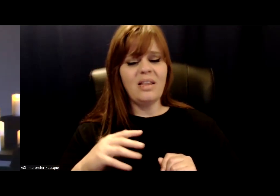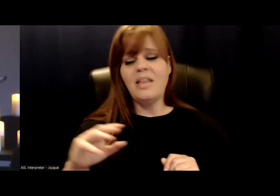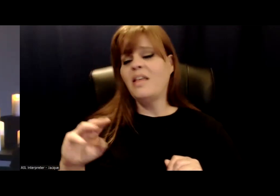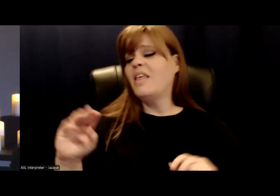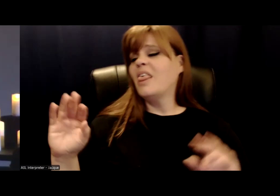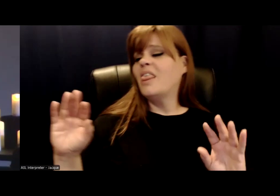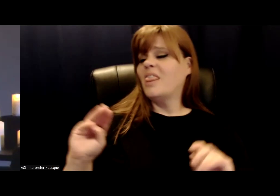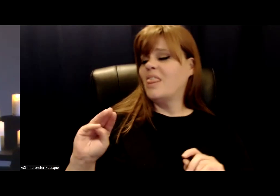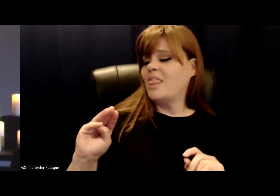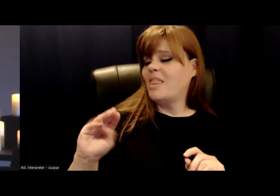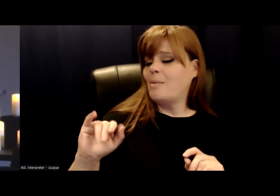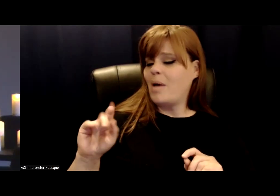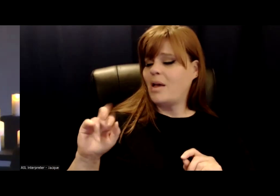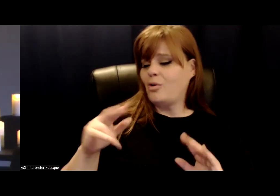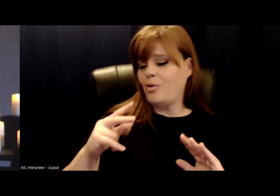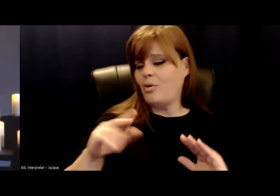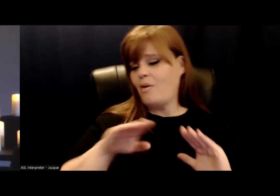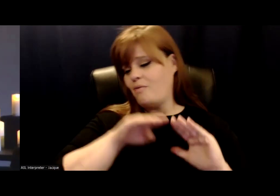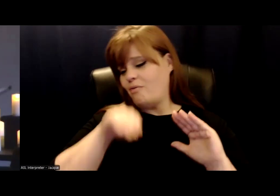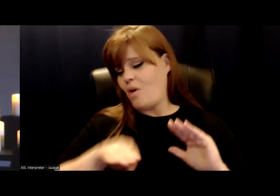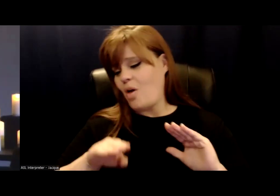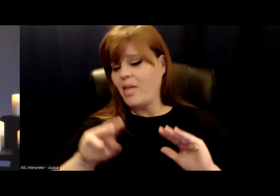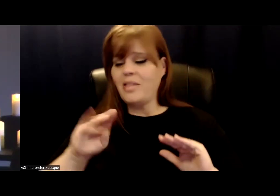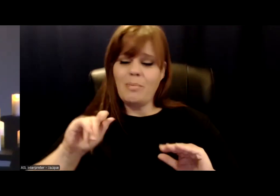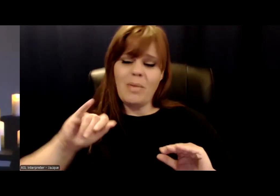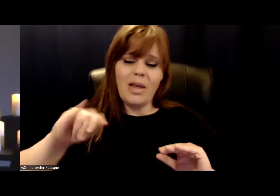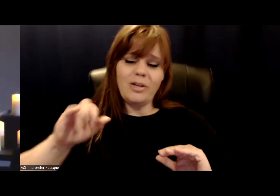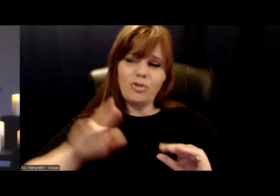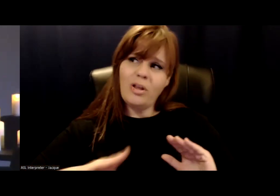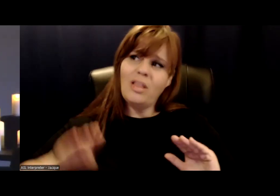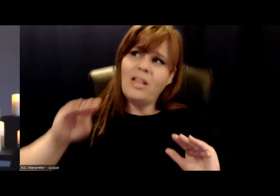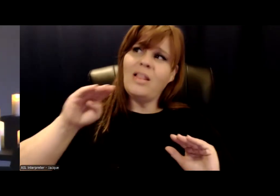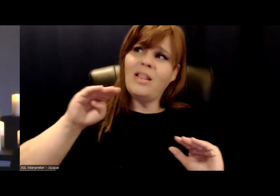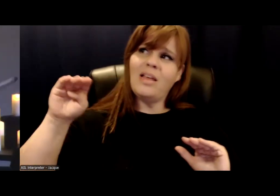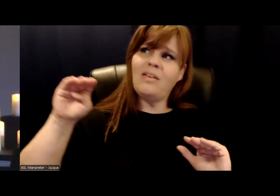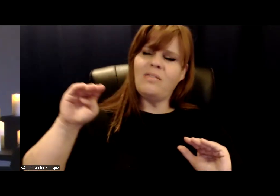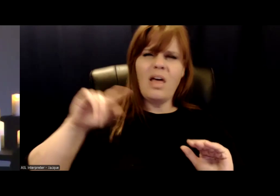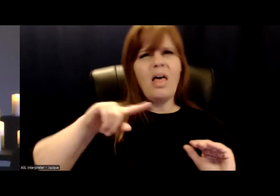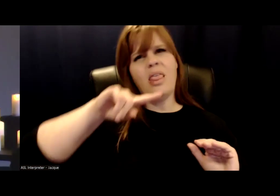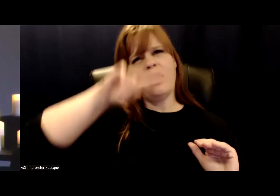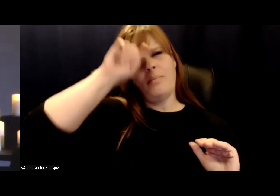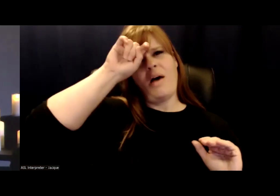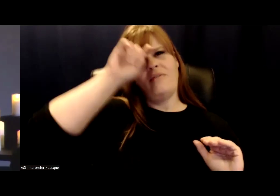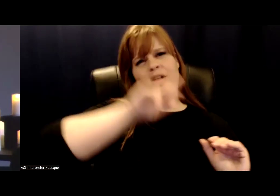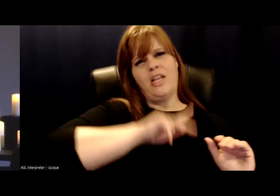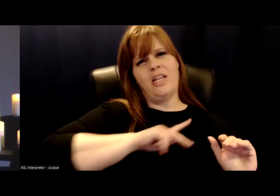and the major lift, the baffled king